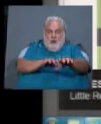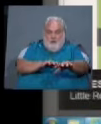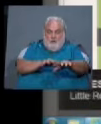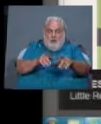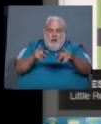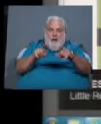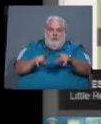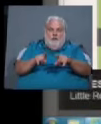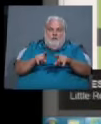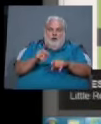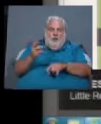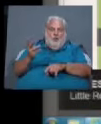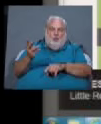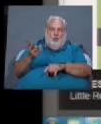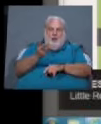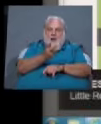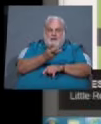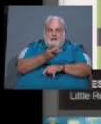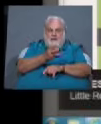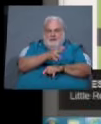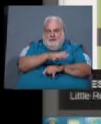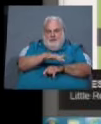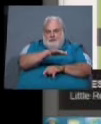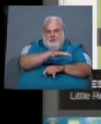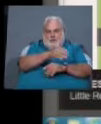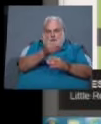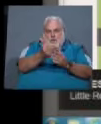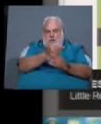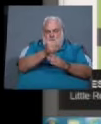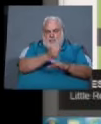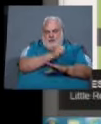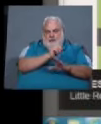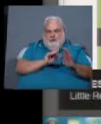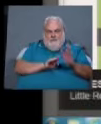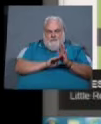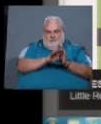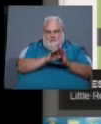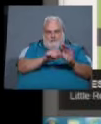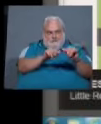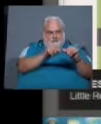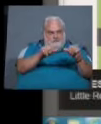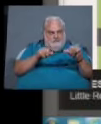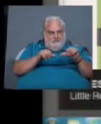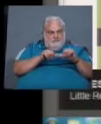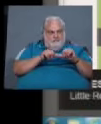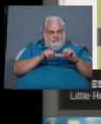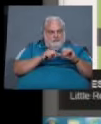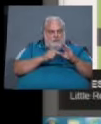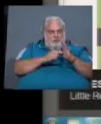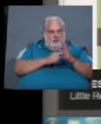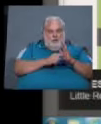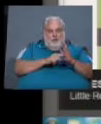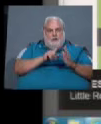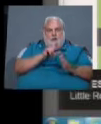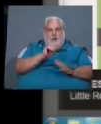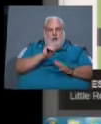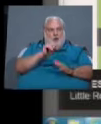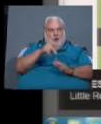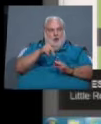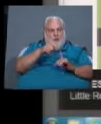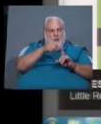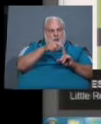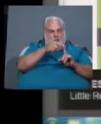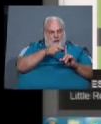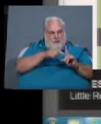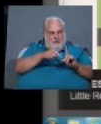west side in a newly configured area that is shown in the loop there. It'll